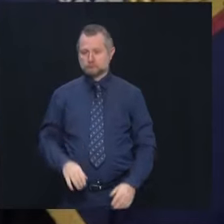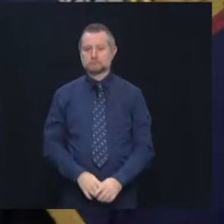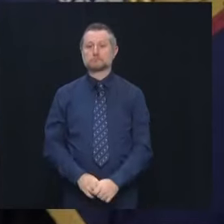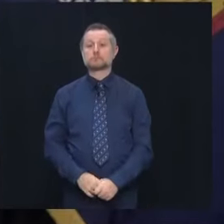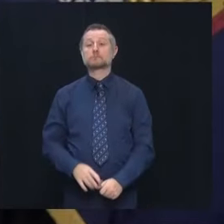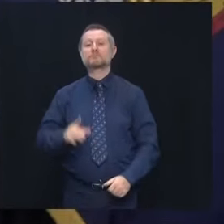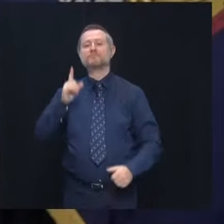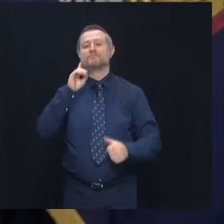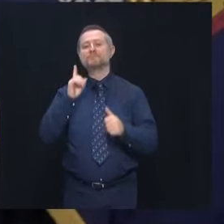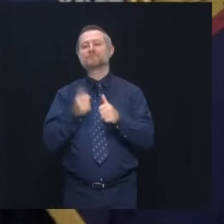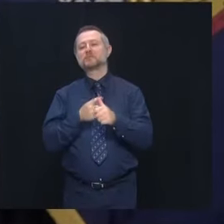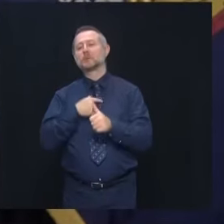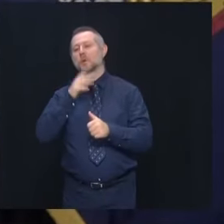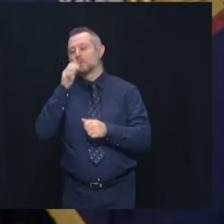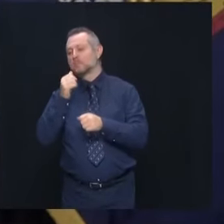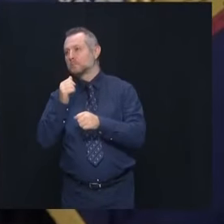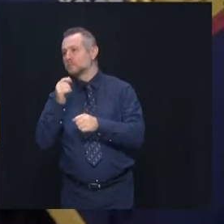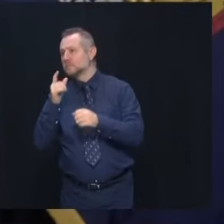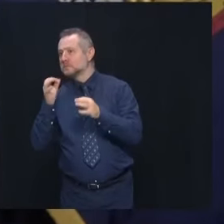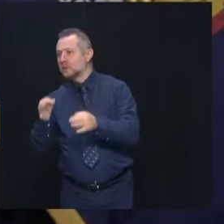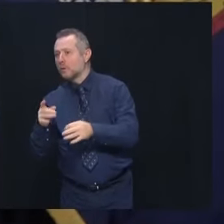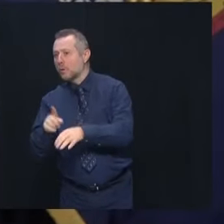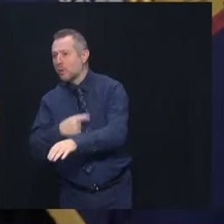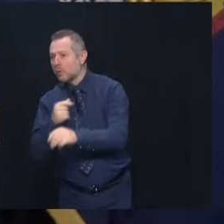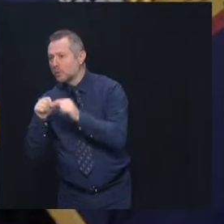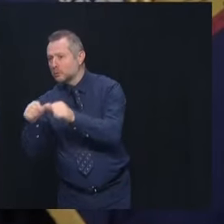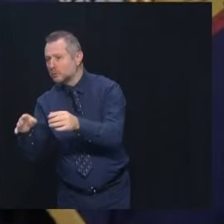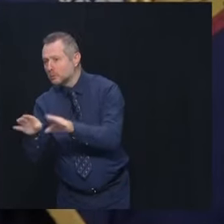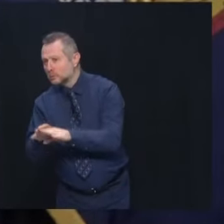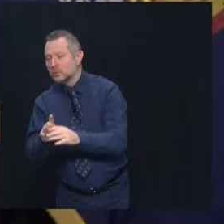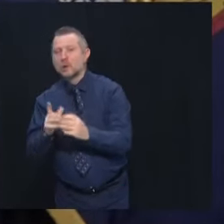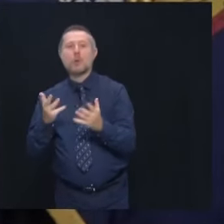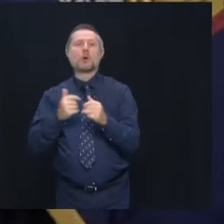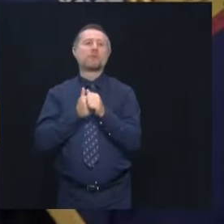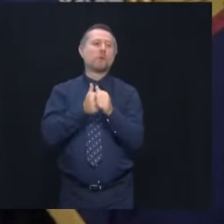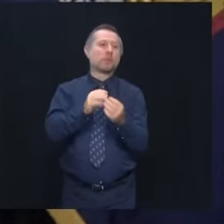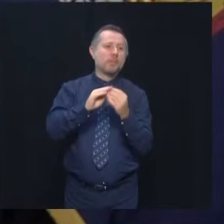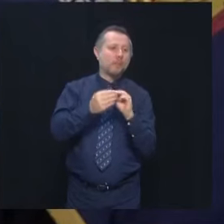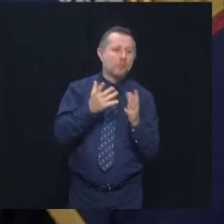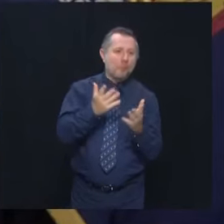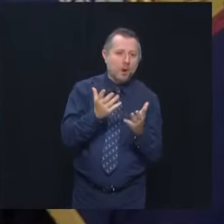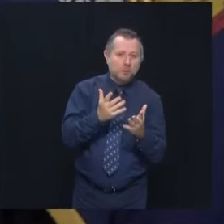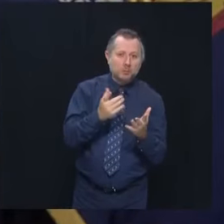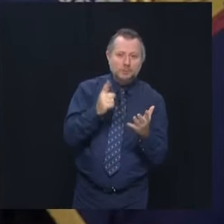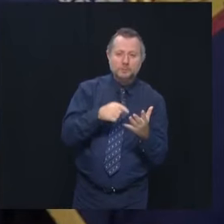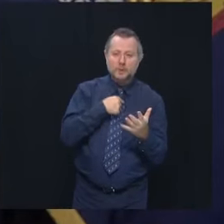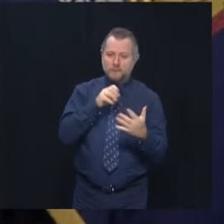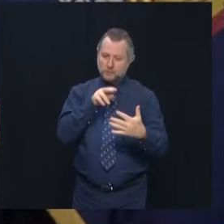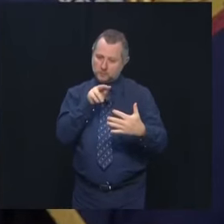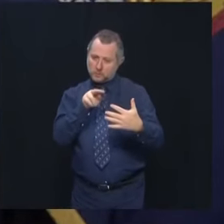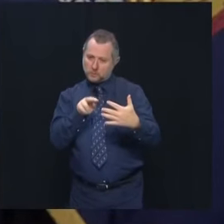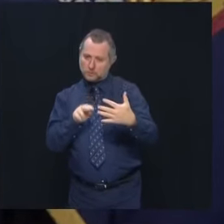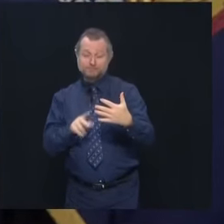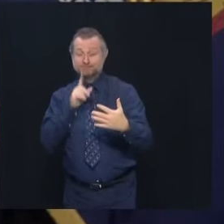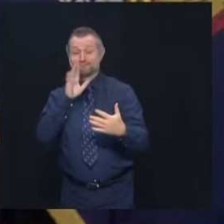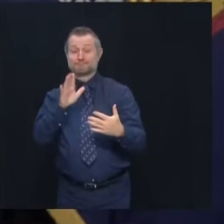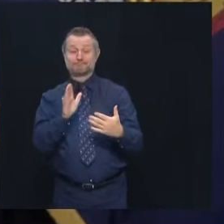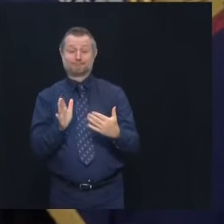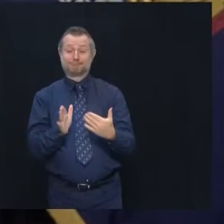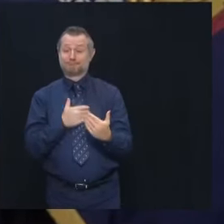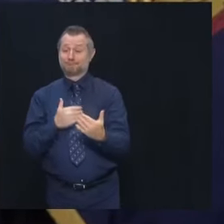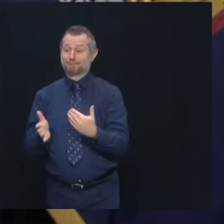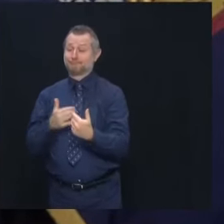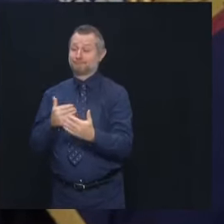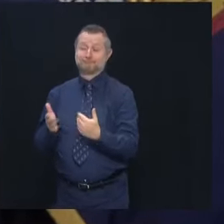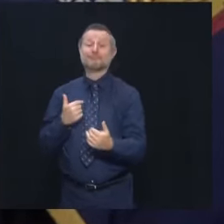long, by what data, et cetera. But even all of this comes back to,